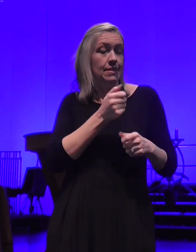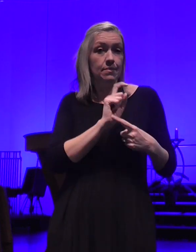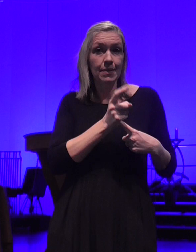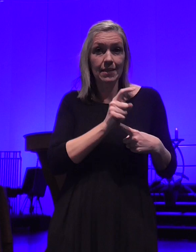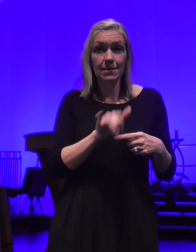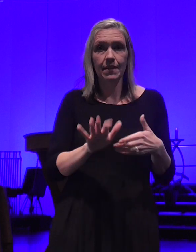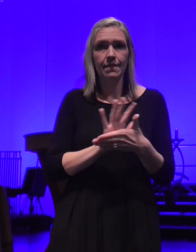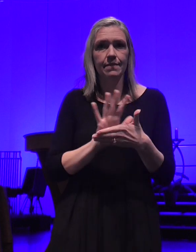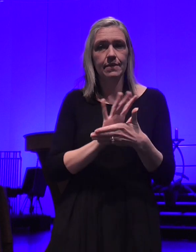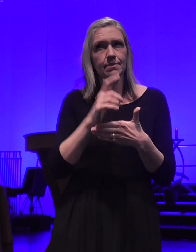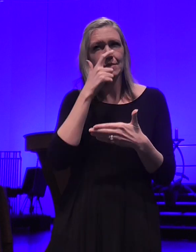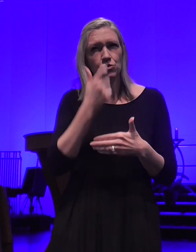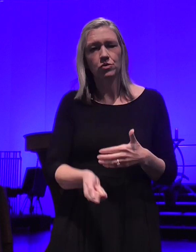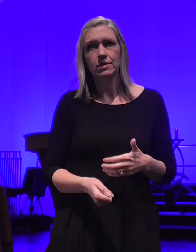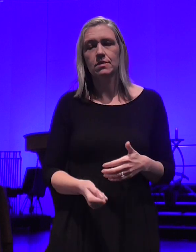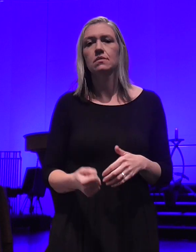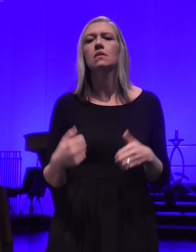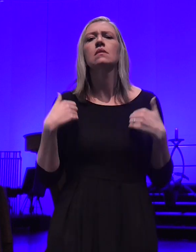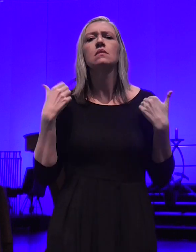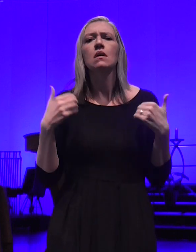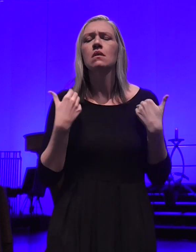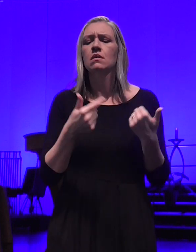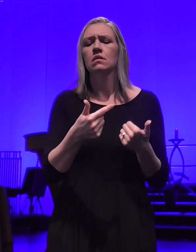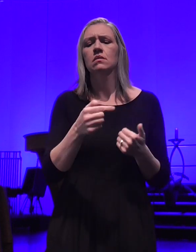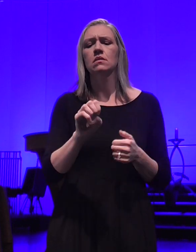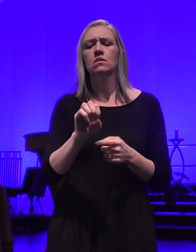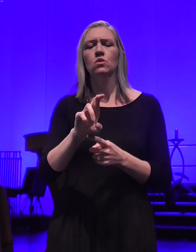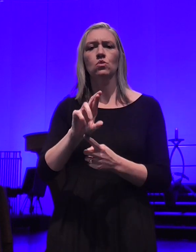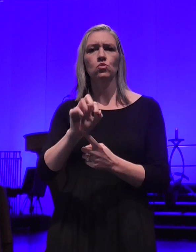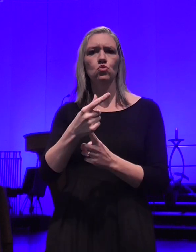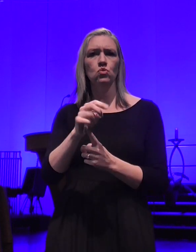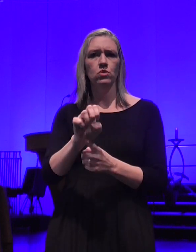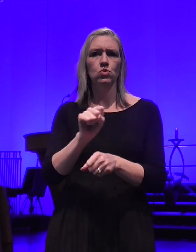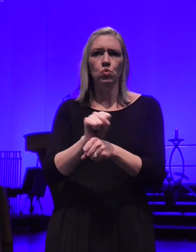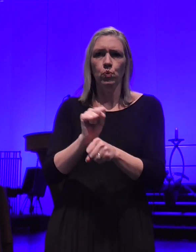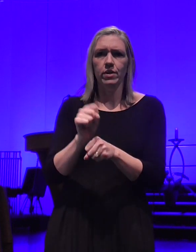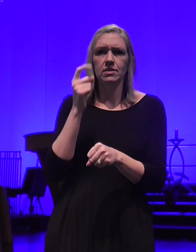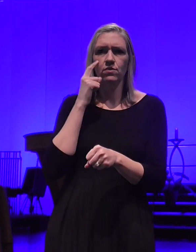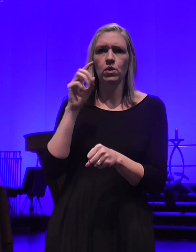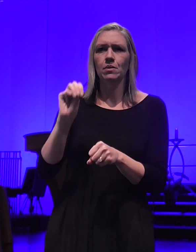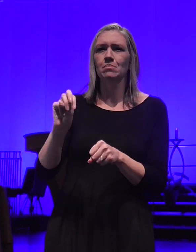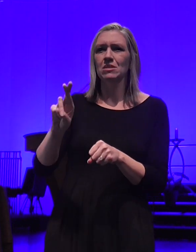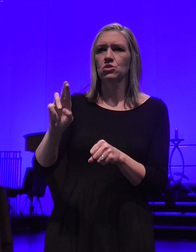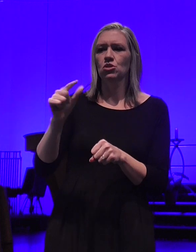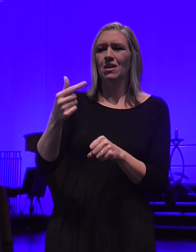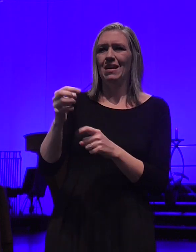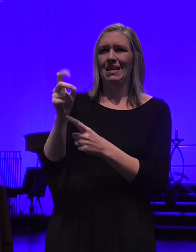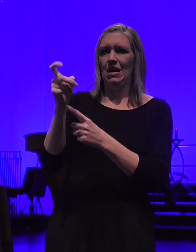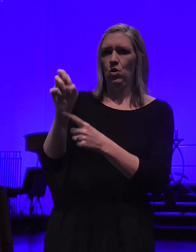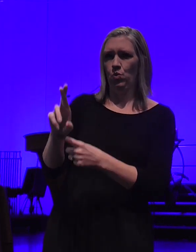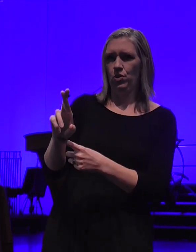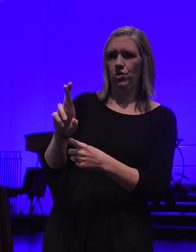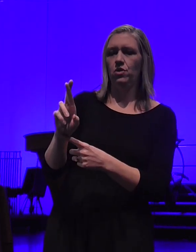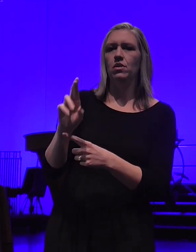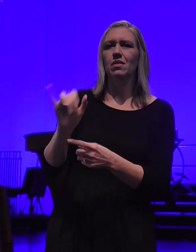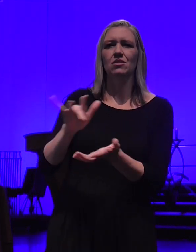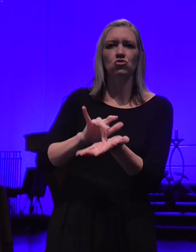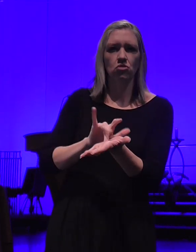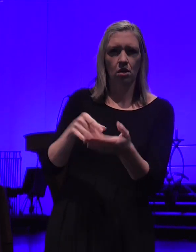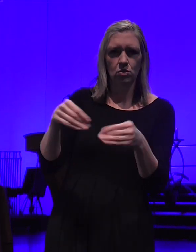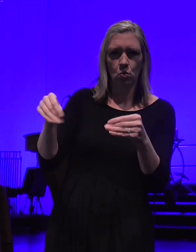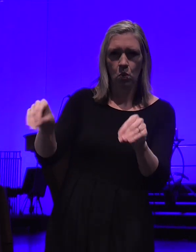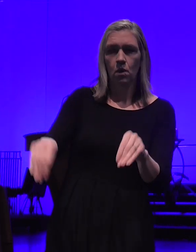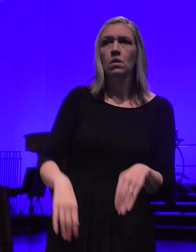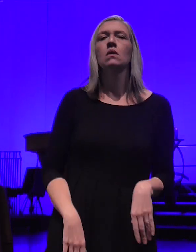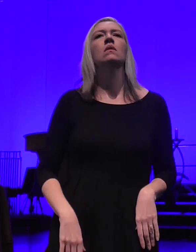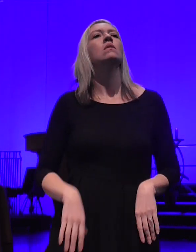to me. Young George works for Mr. Gower at the drugstore. And on one particular